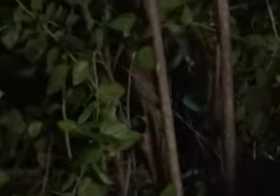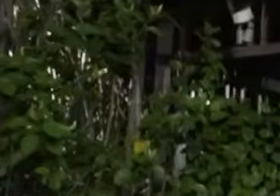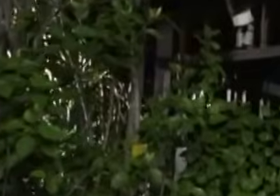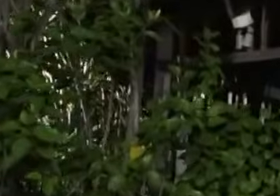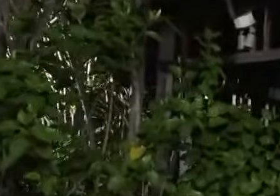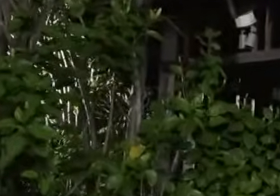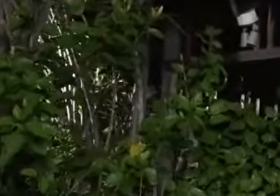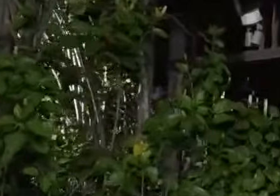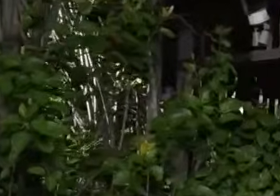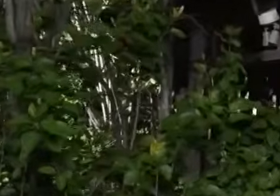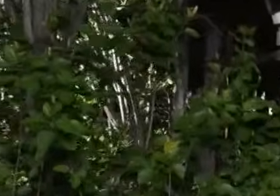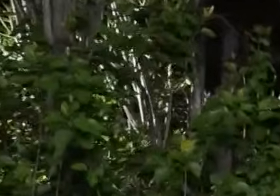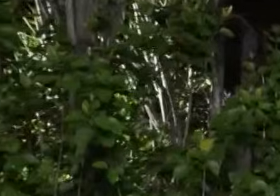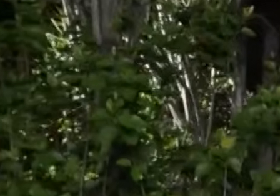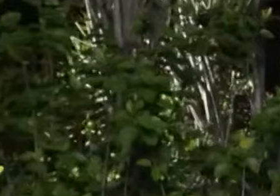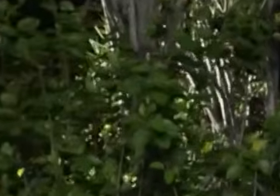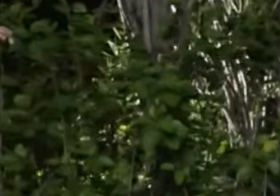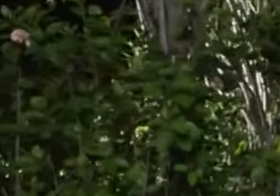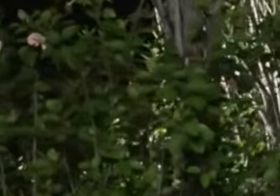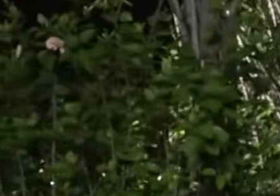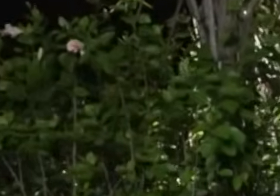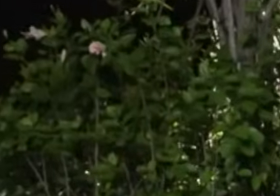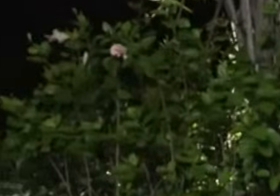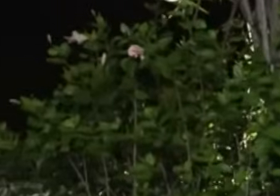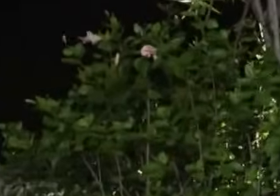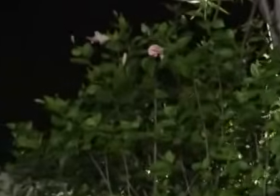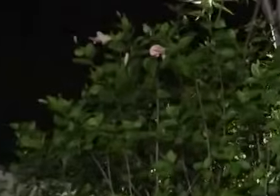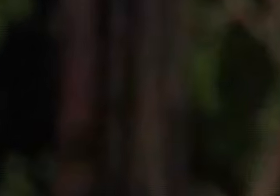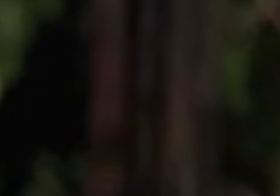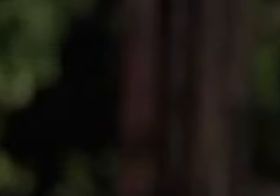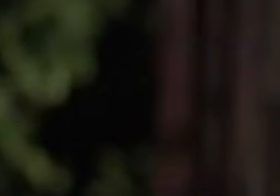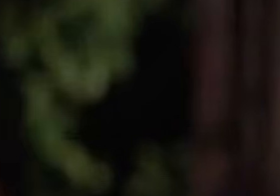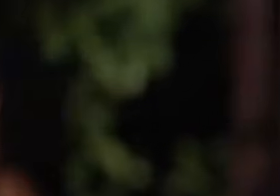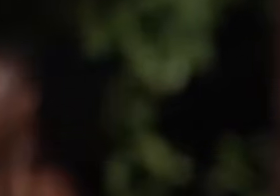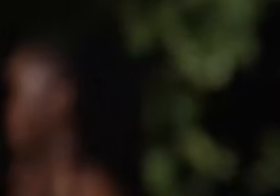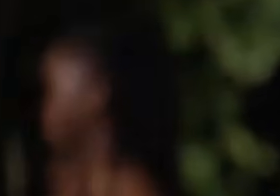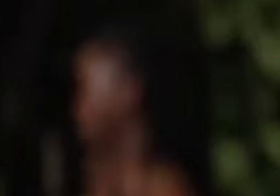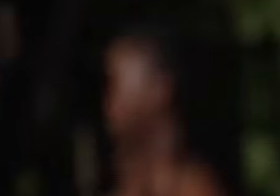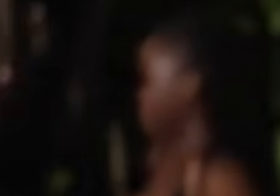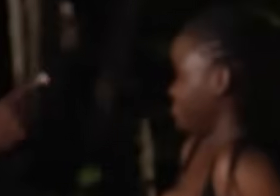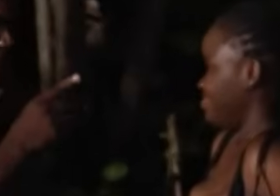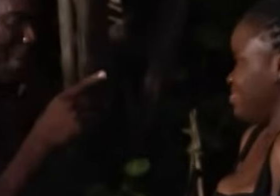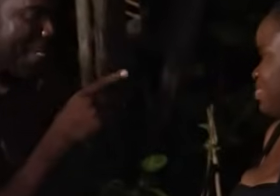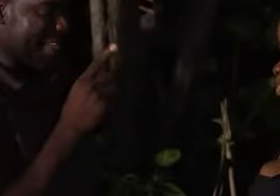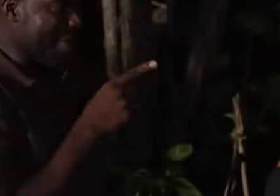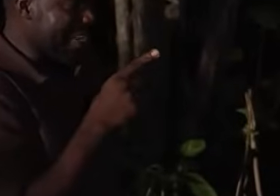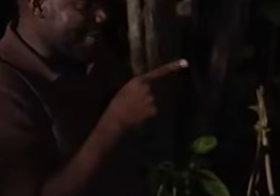girl. So if you ever cheat, you have to give me back me